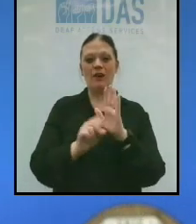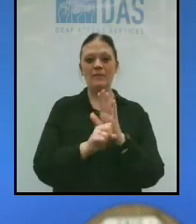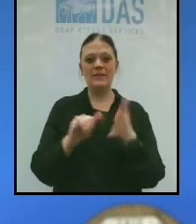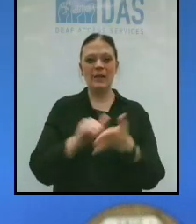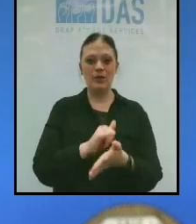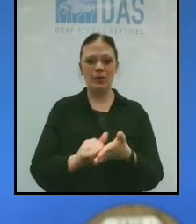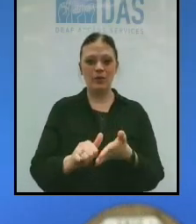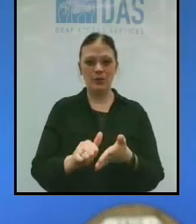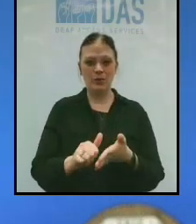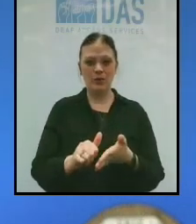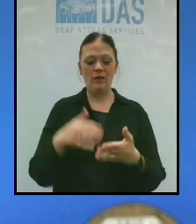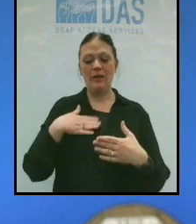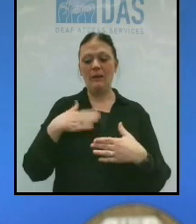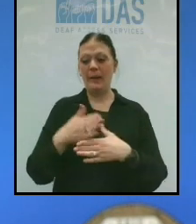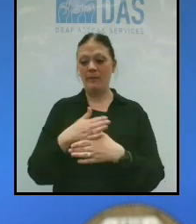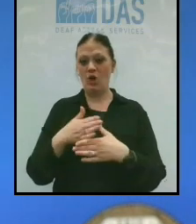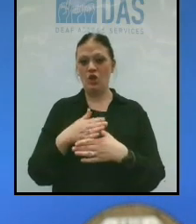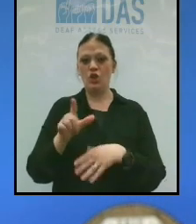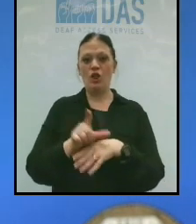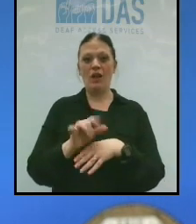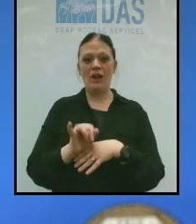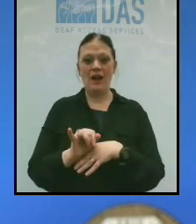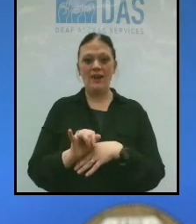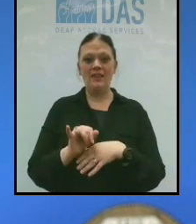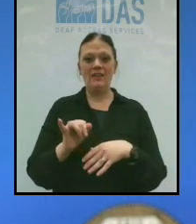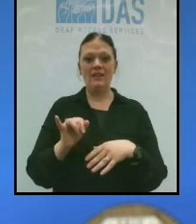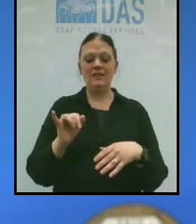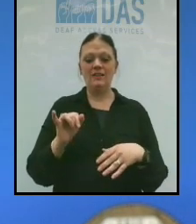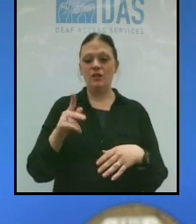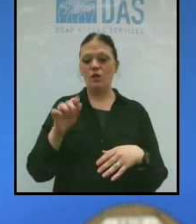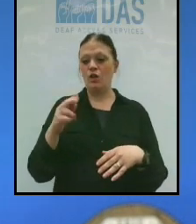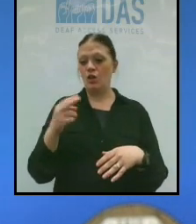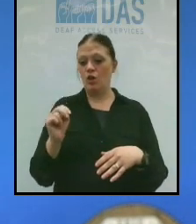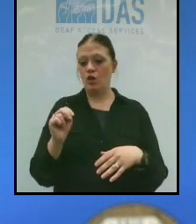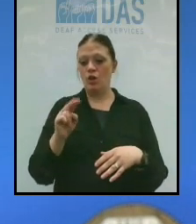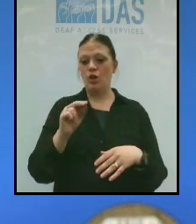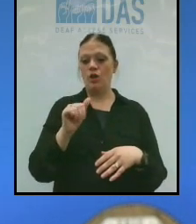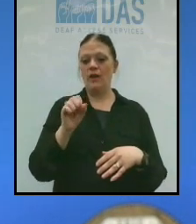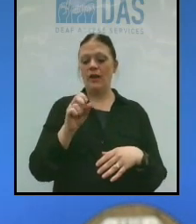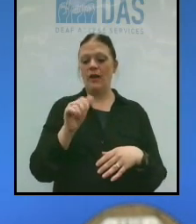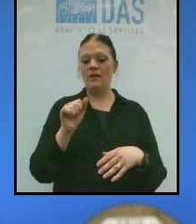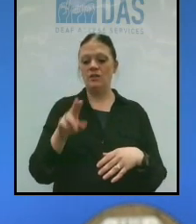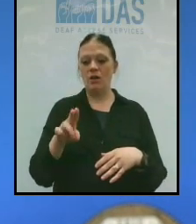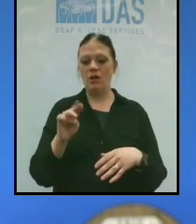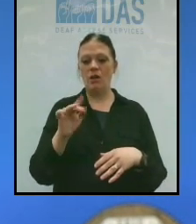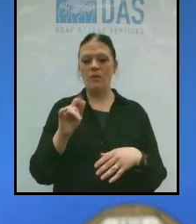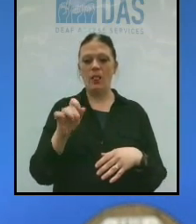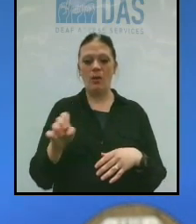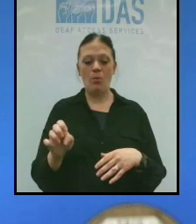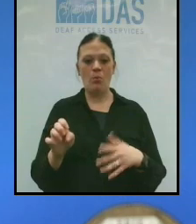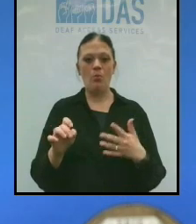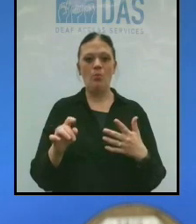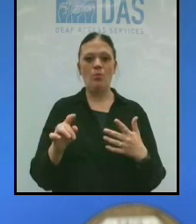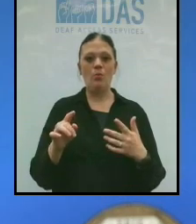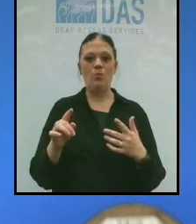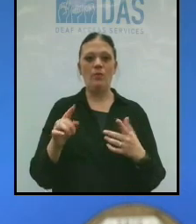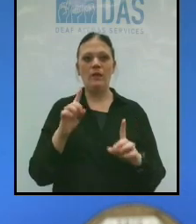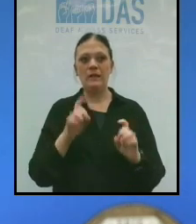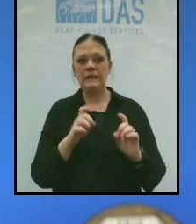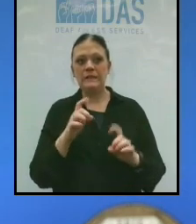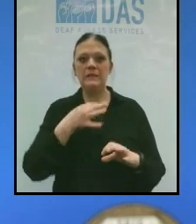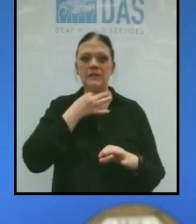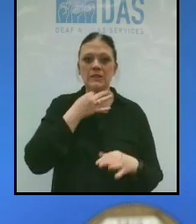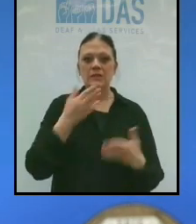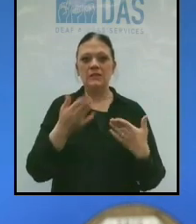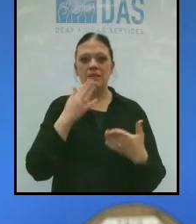believe my partners down in Long Island, County Executive Curran, in Nassau County and Boulogne, are a little questioning whether they'll be able